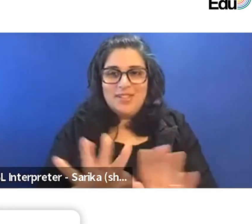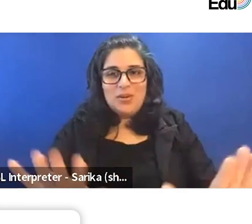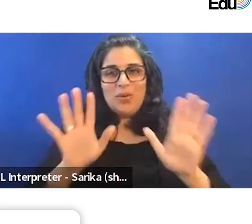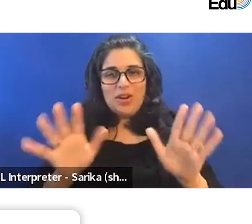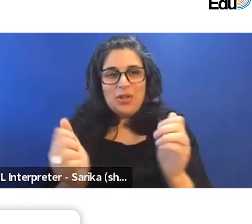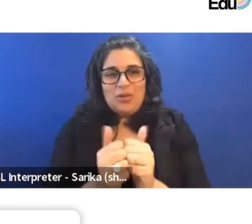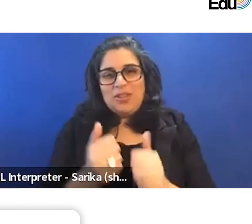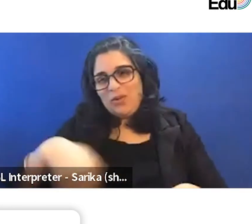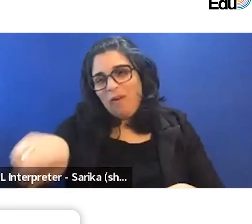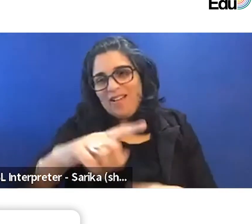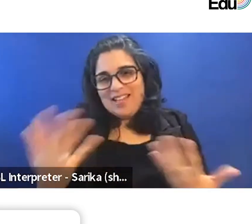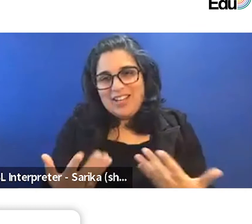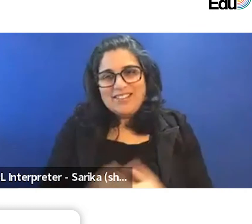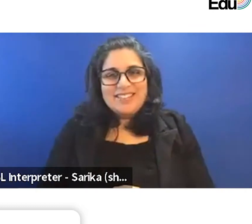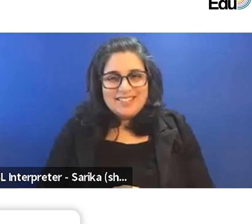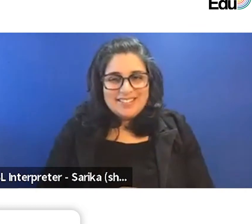here today. Thanks, Celine.